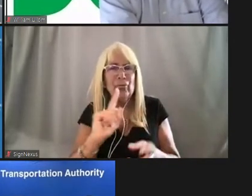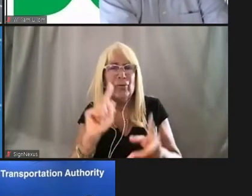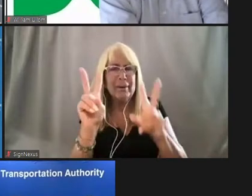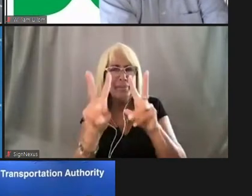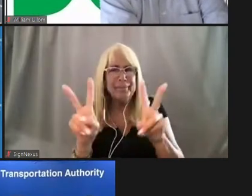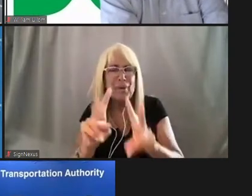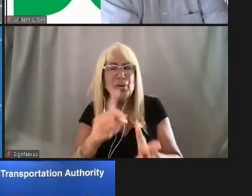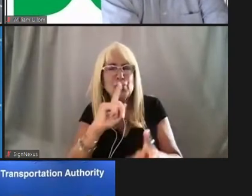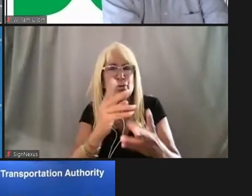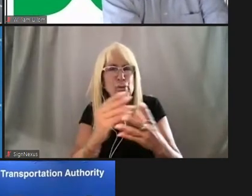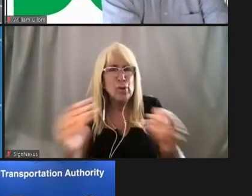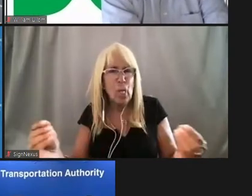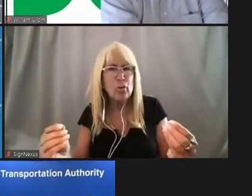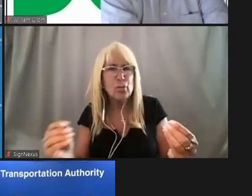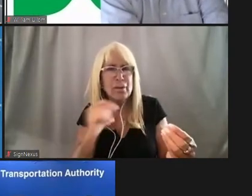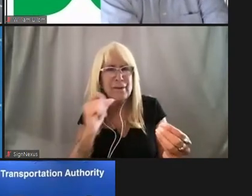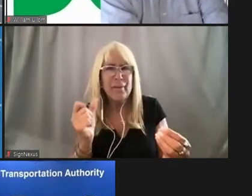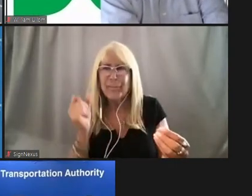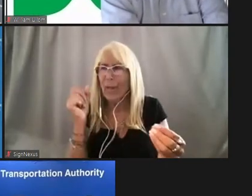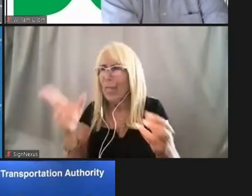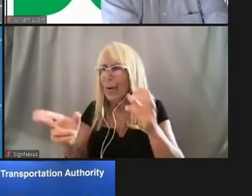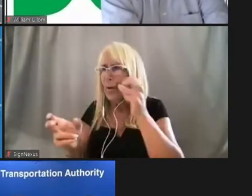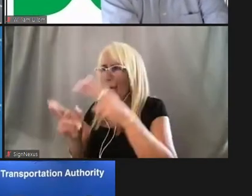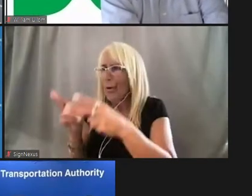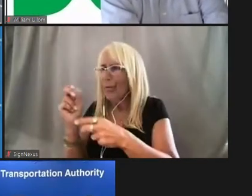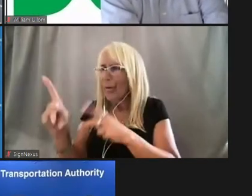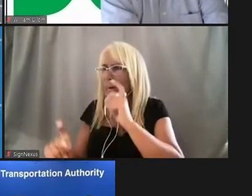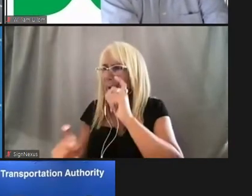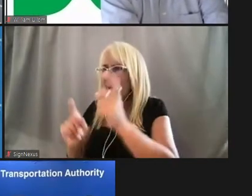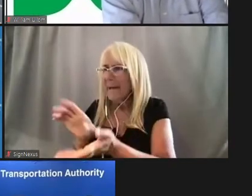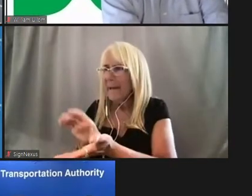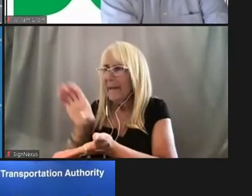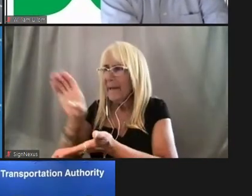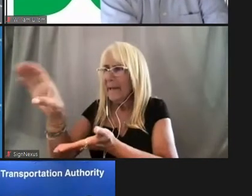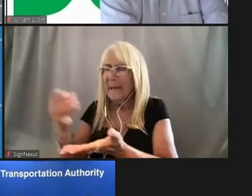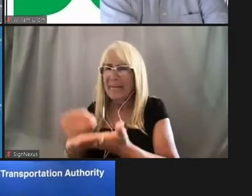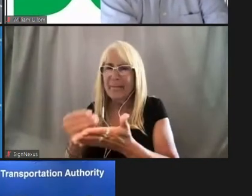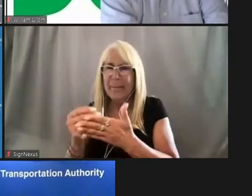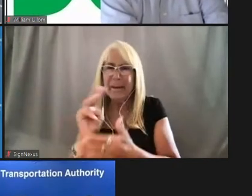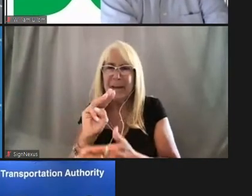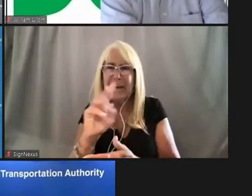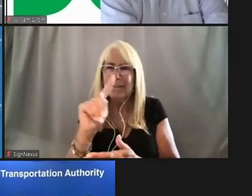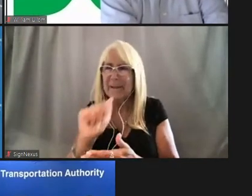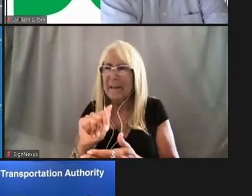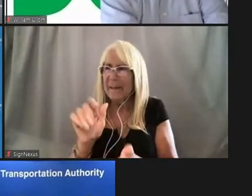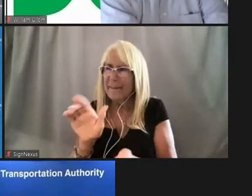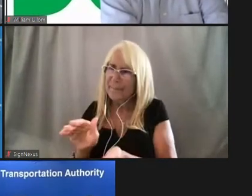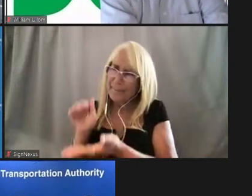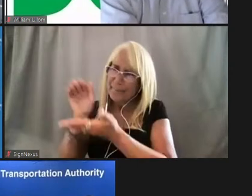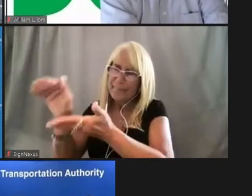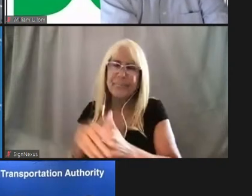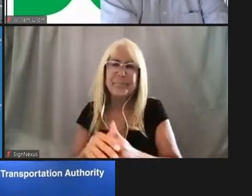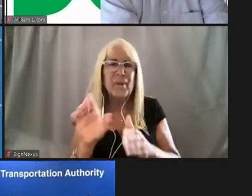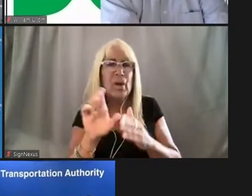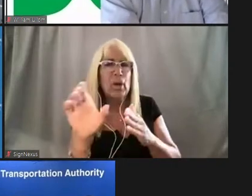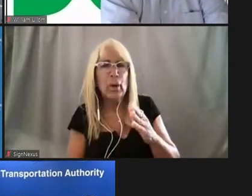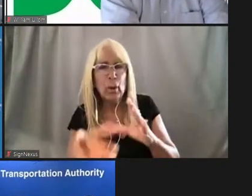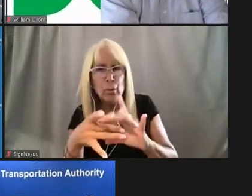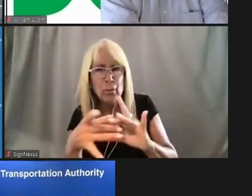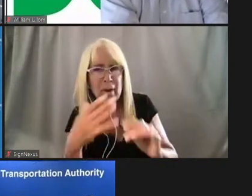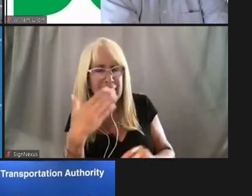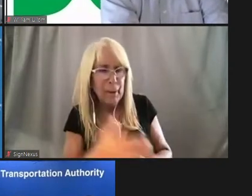not just throwing money at the MTA or taxing the New York City residents please conclude your remarks thank you